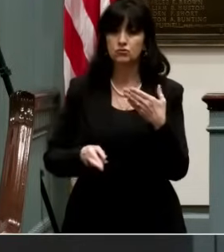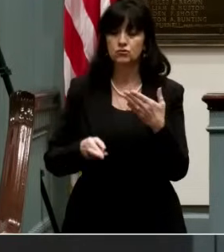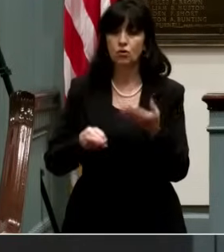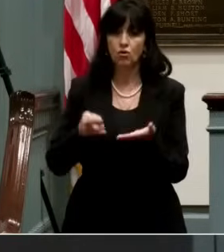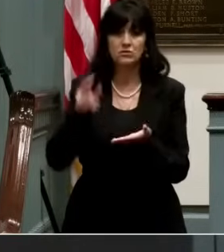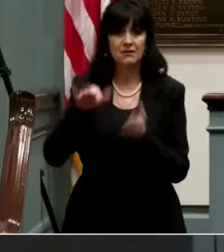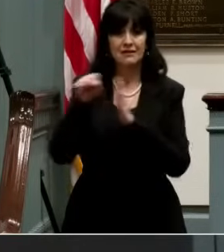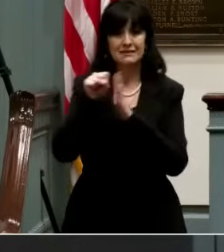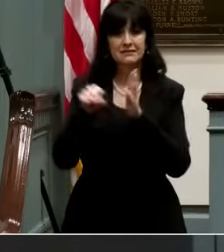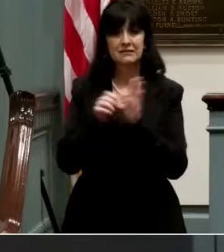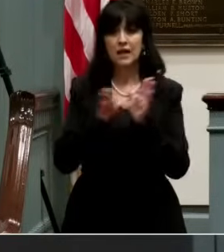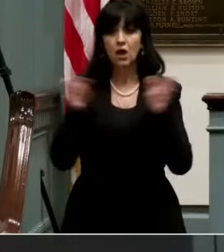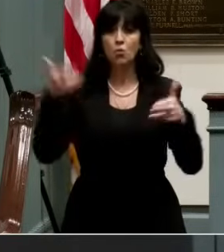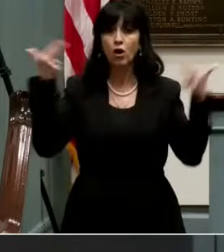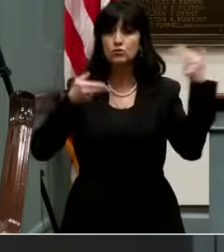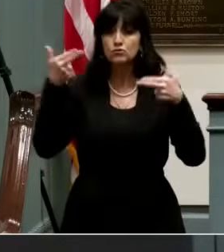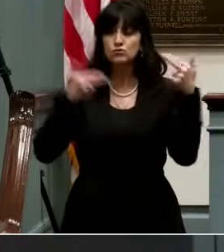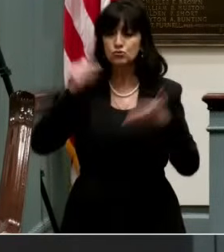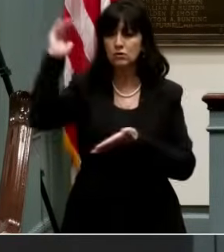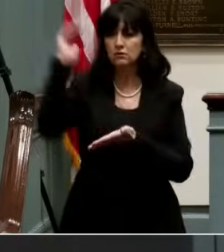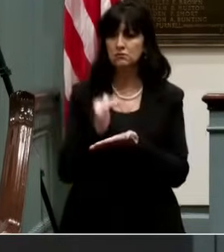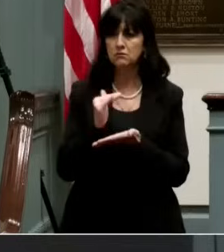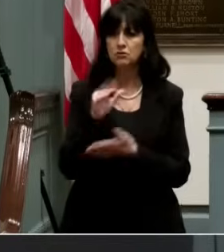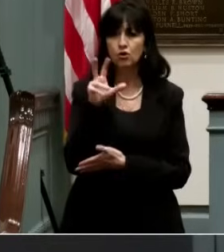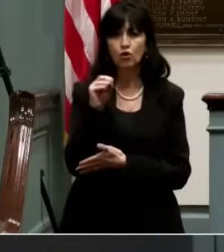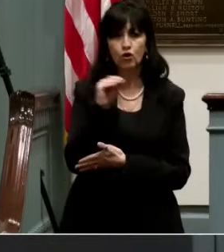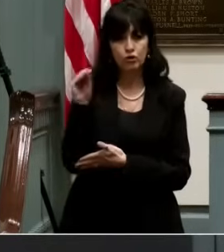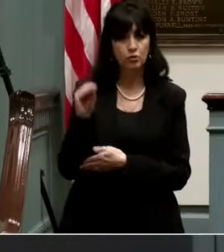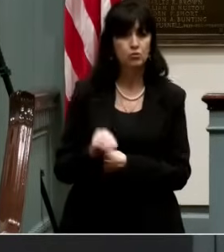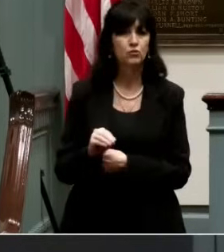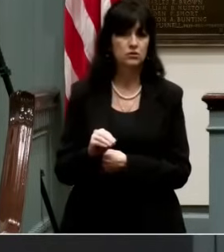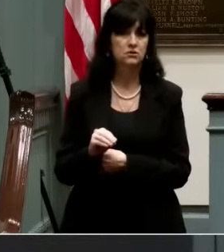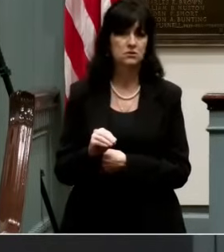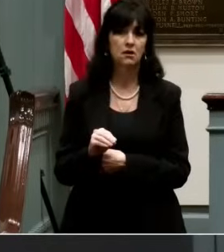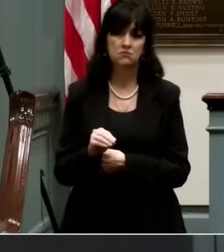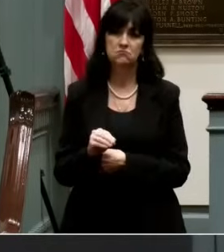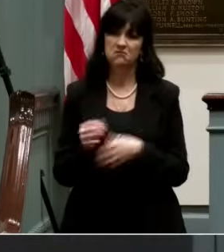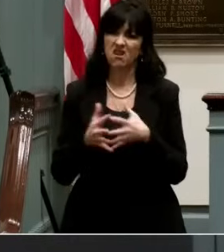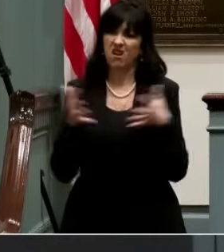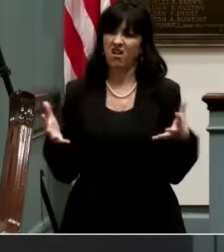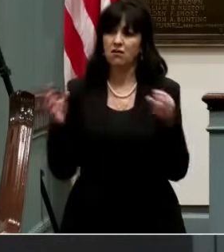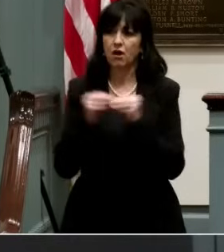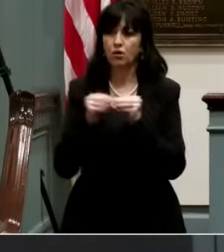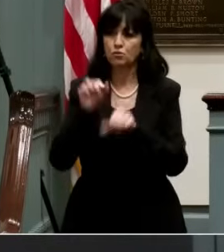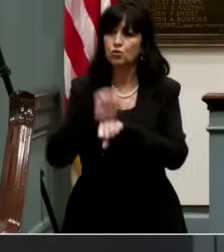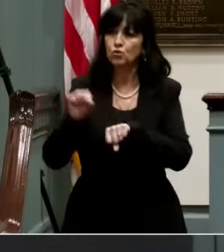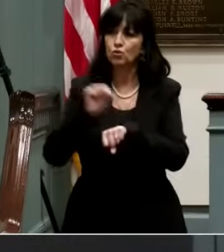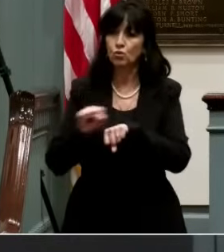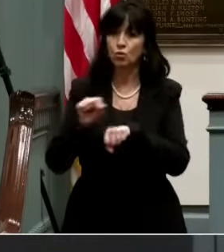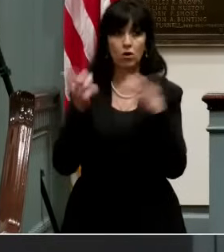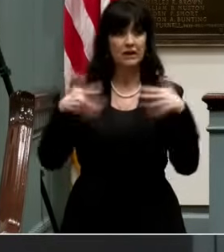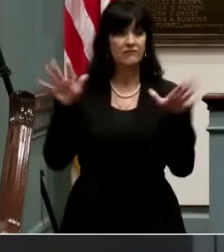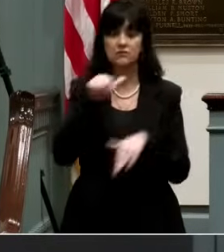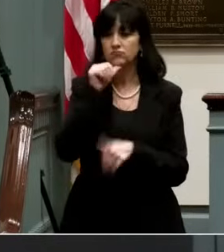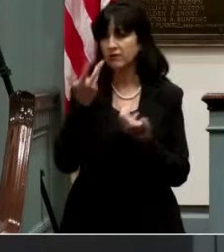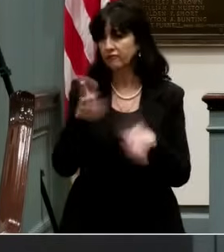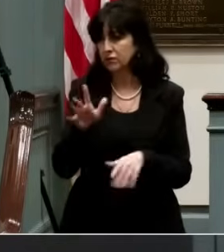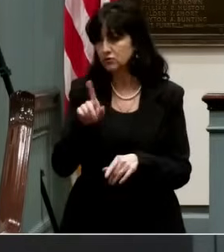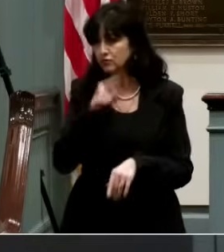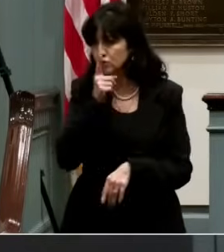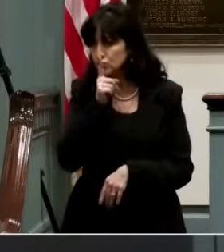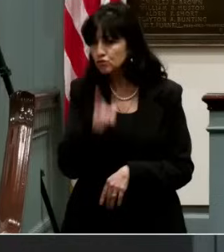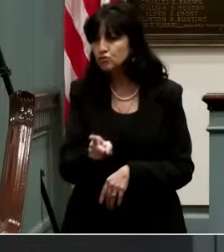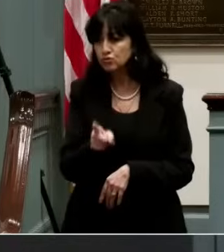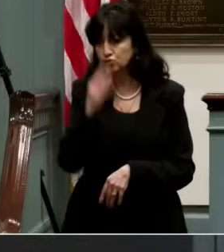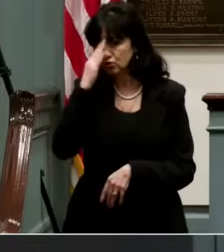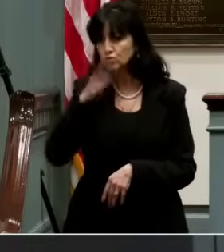shootings are down nearly 30% since last year. There's a lot more work to be done for sure. Gun violence